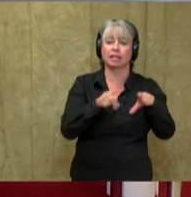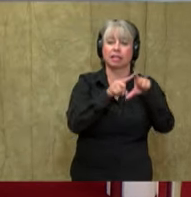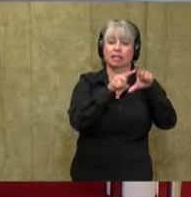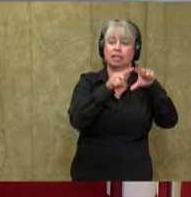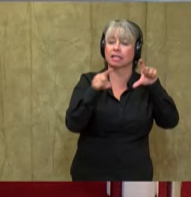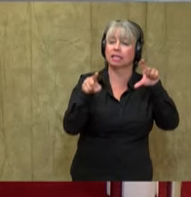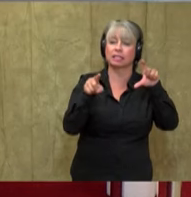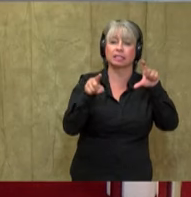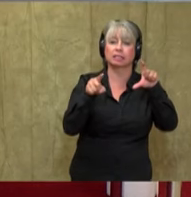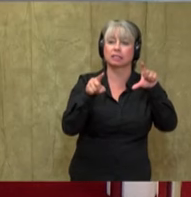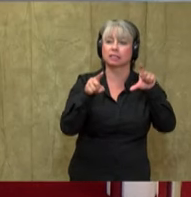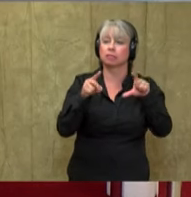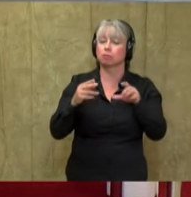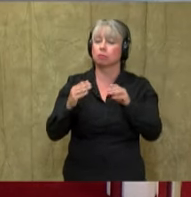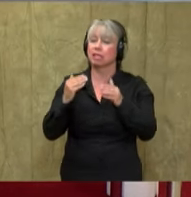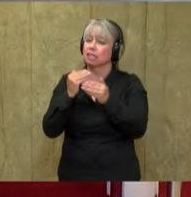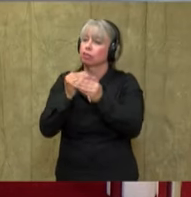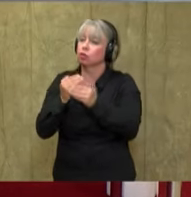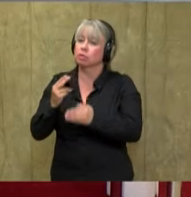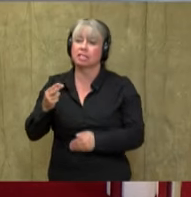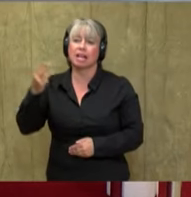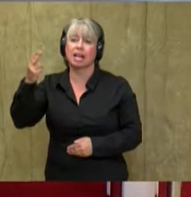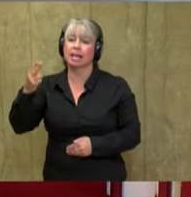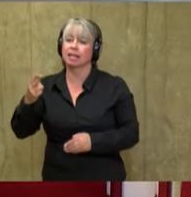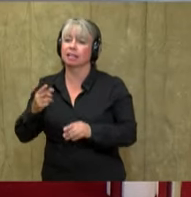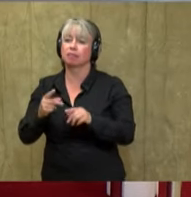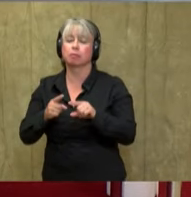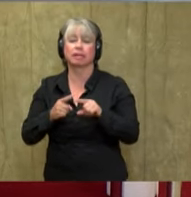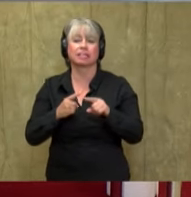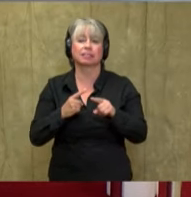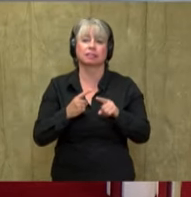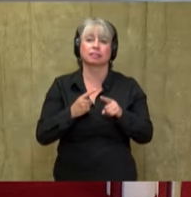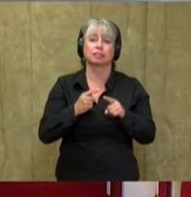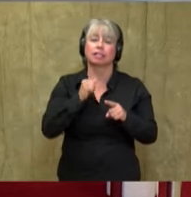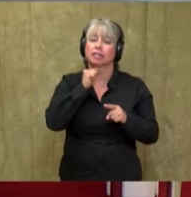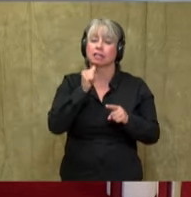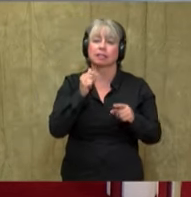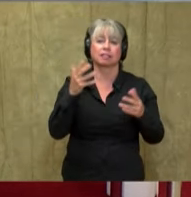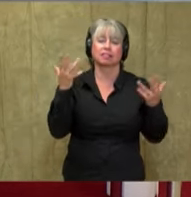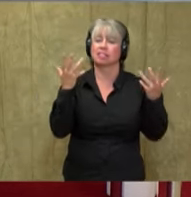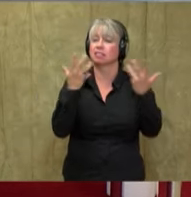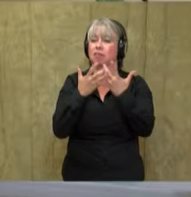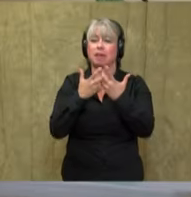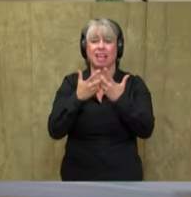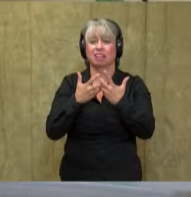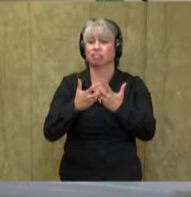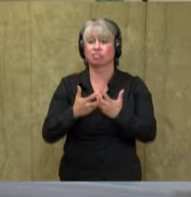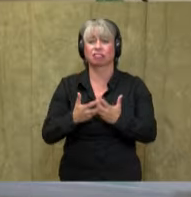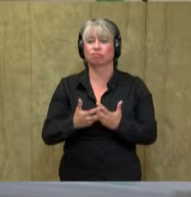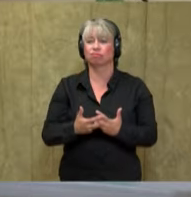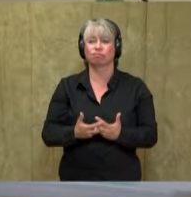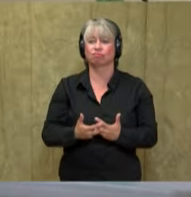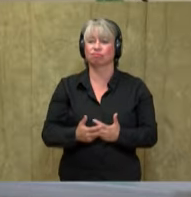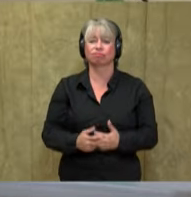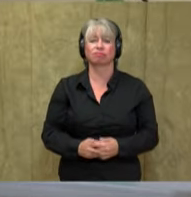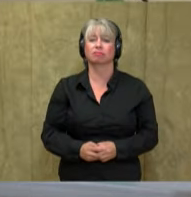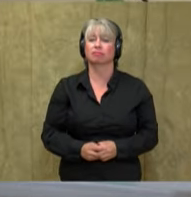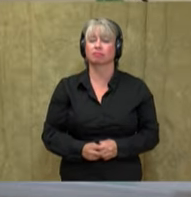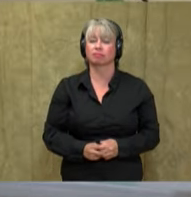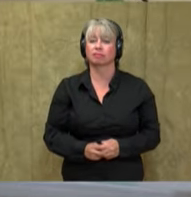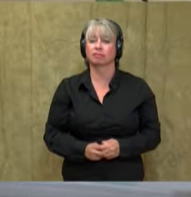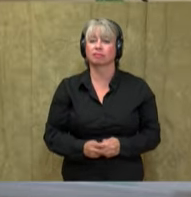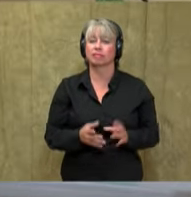to the height, but definitely not the same diameter. All right, now that we made that